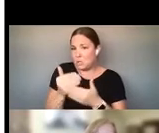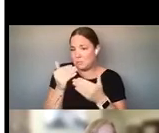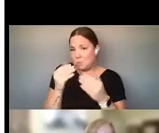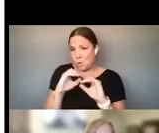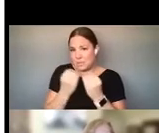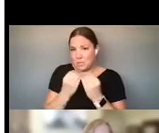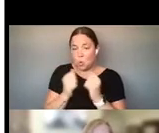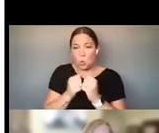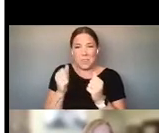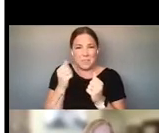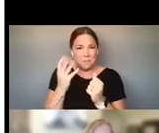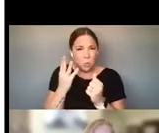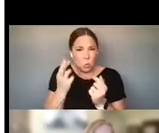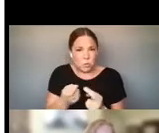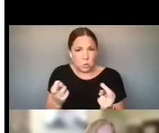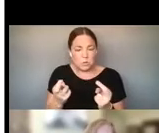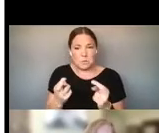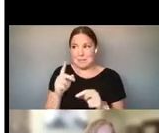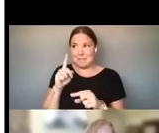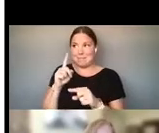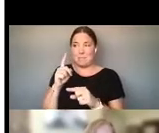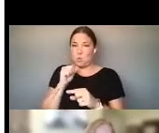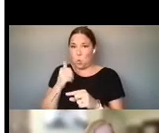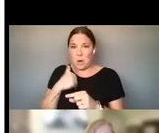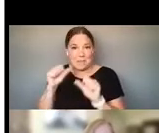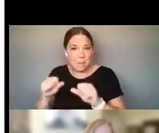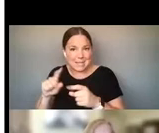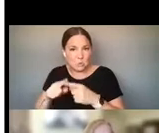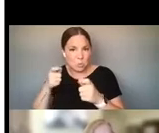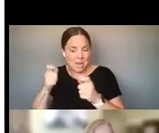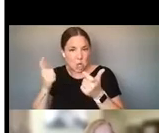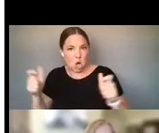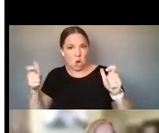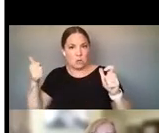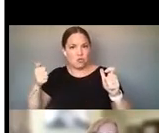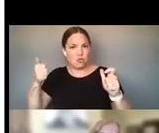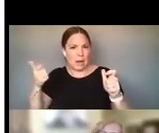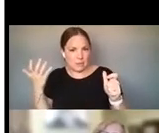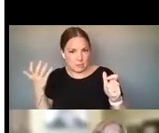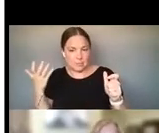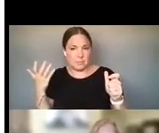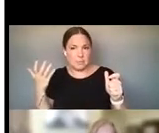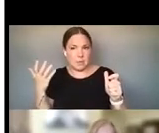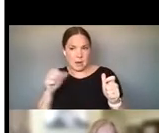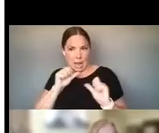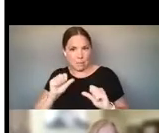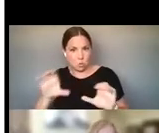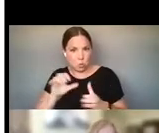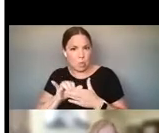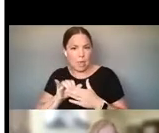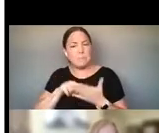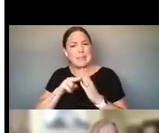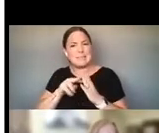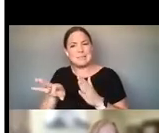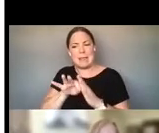the capacity to manage a larger grant is probably not in your wheelhouse, then you want to select a smaller